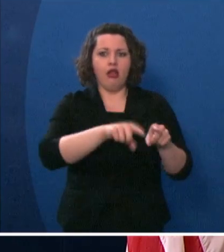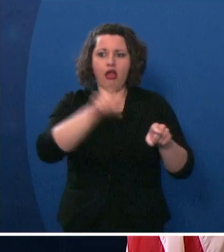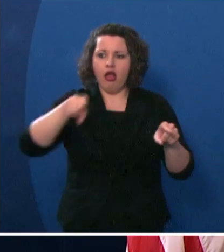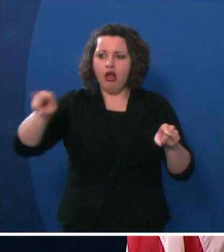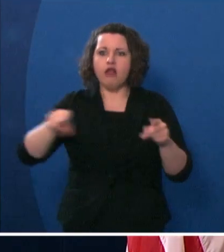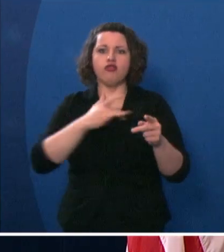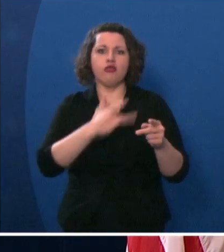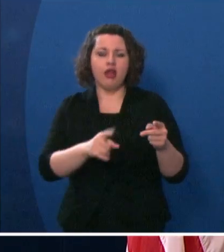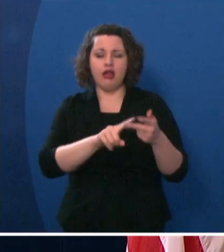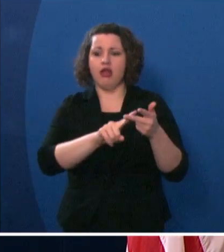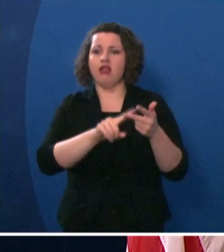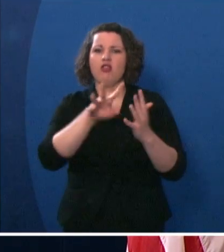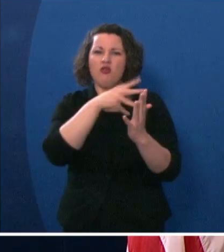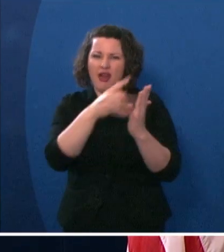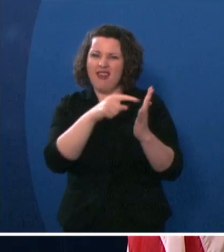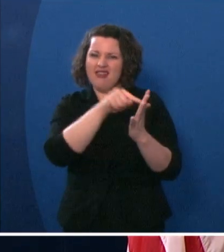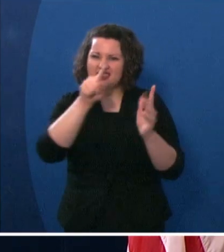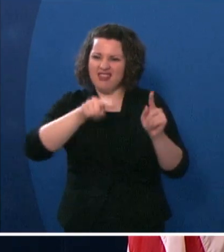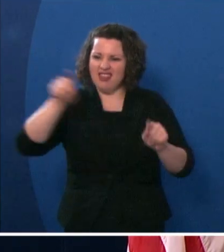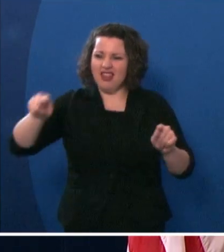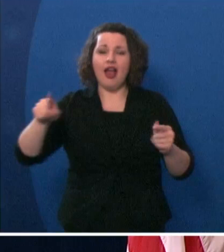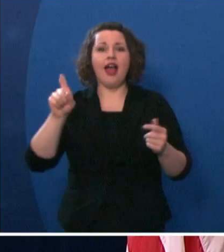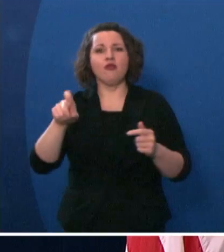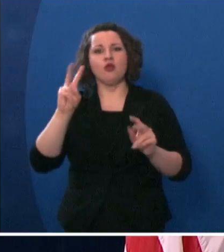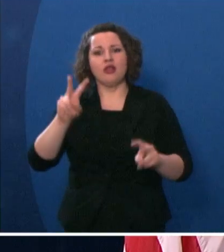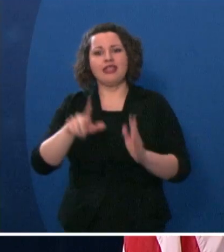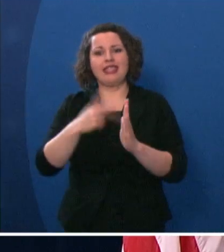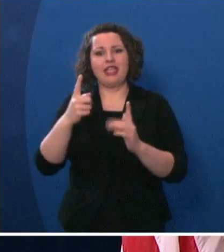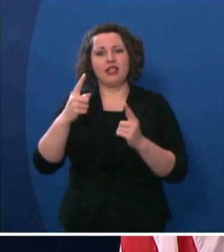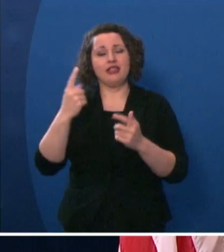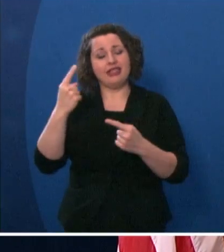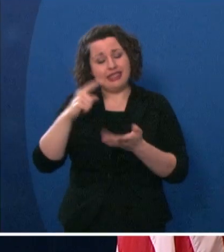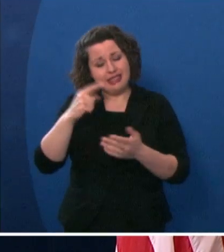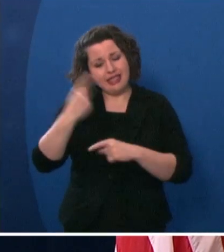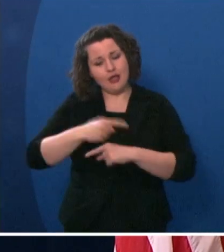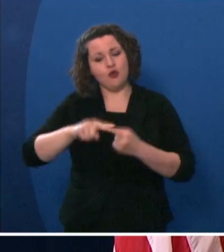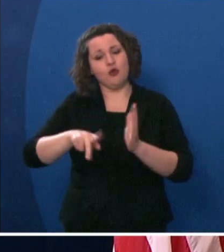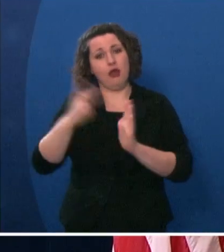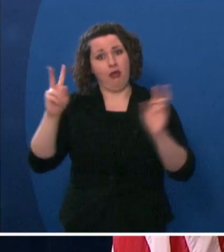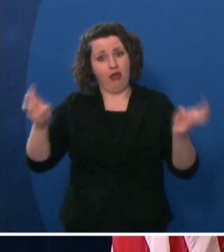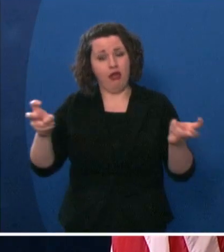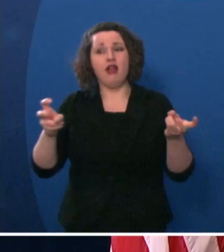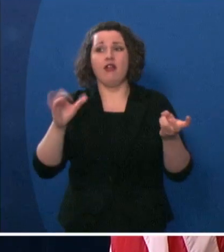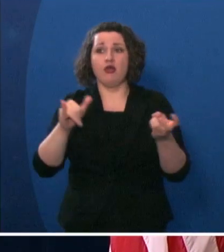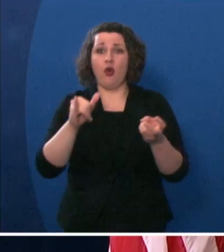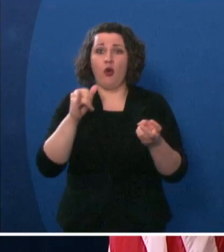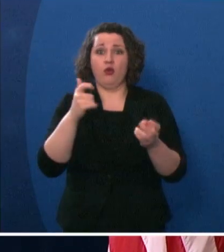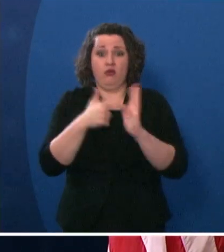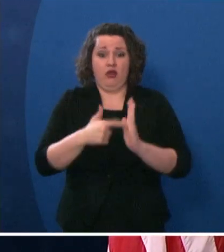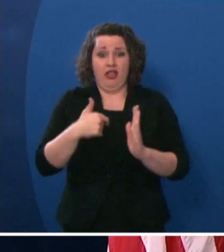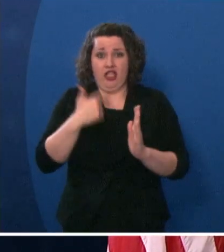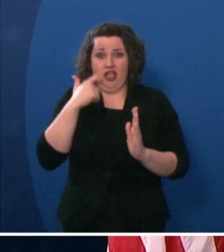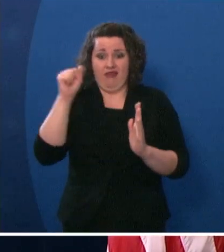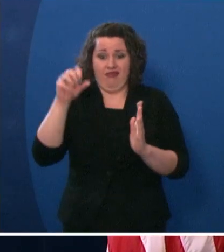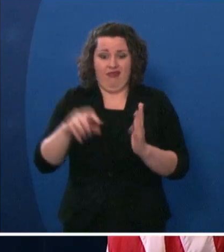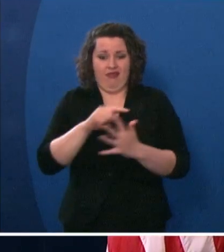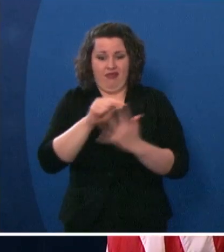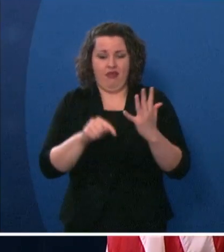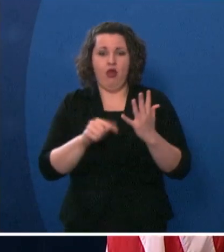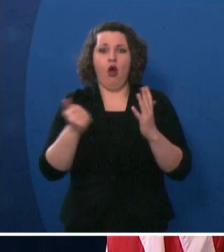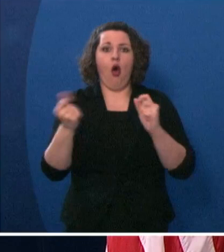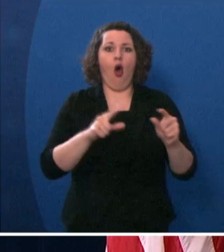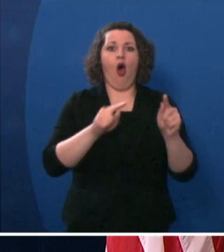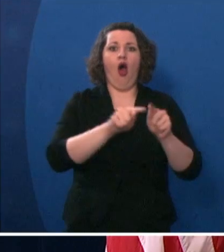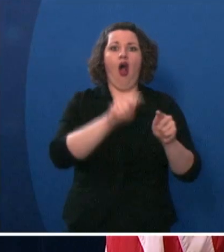got to look at days to double. And if you look at all of those criteria that I just mentioned, all of them are trending